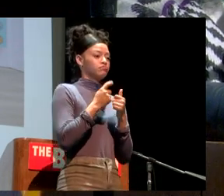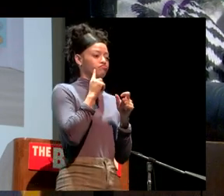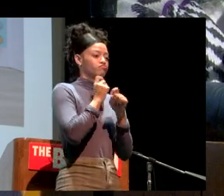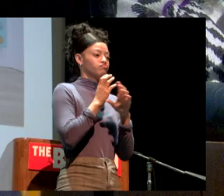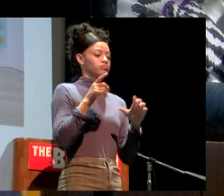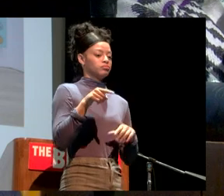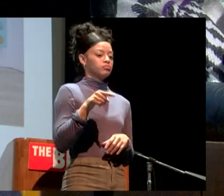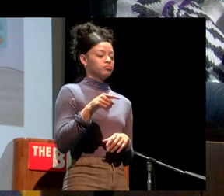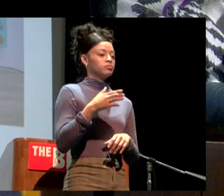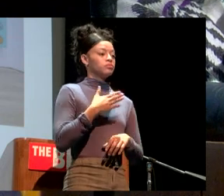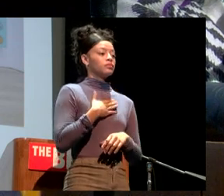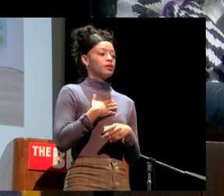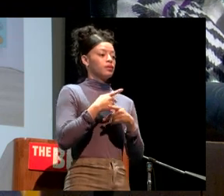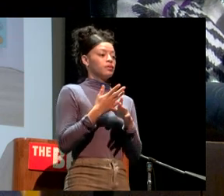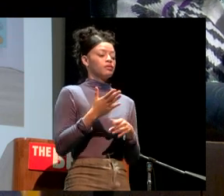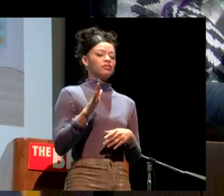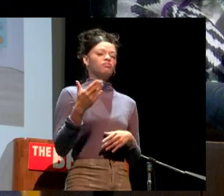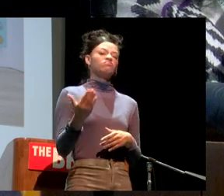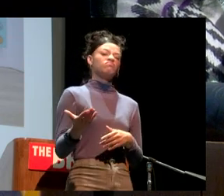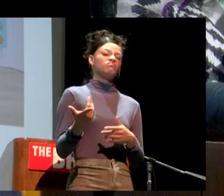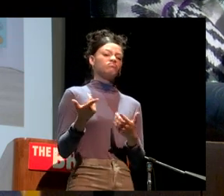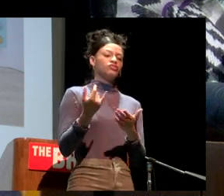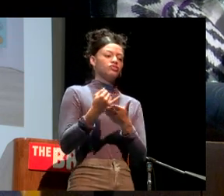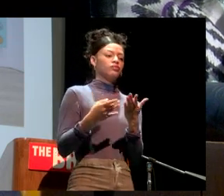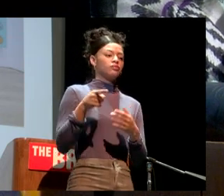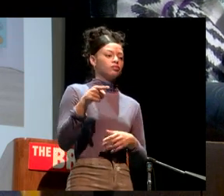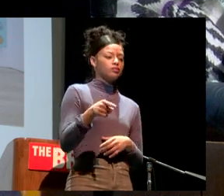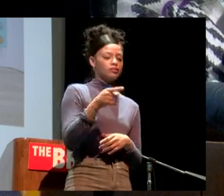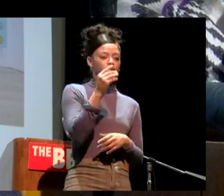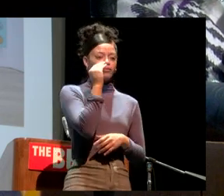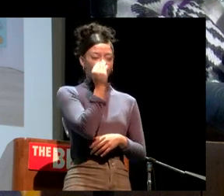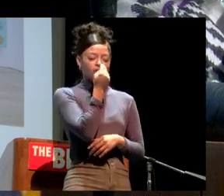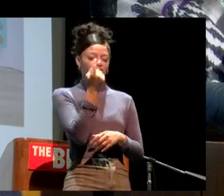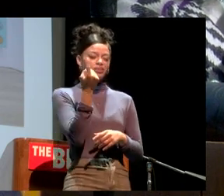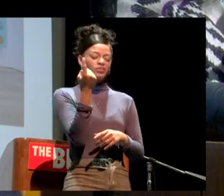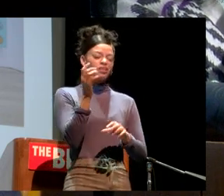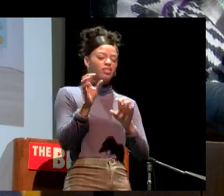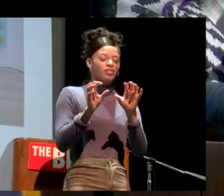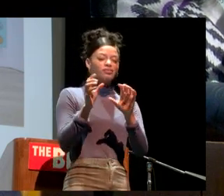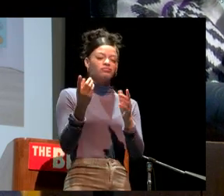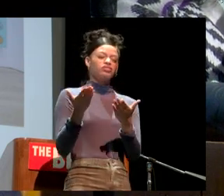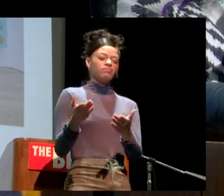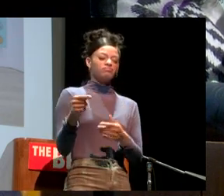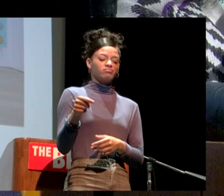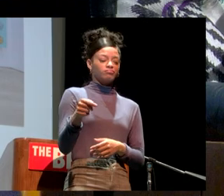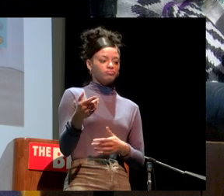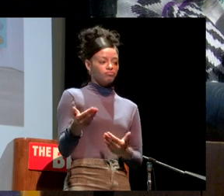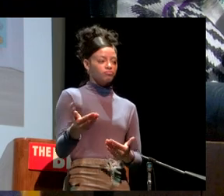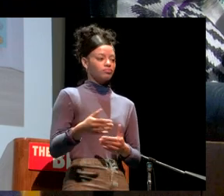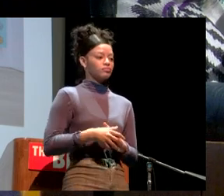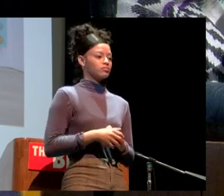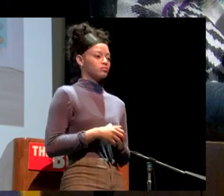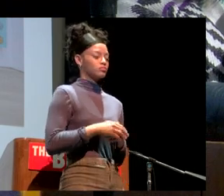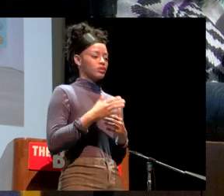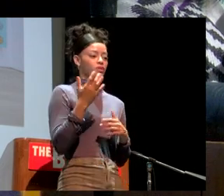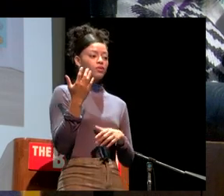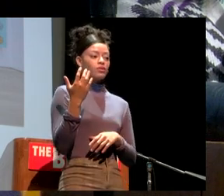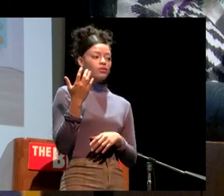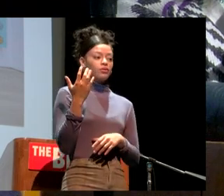the very simple dot flower design, because that's the kind of thing that you can move in the Tamagotchi style game,